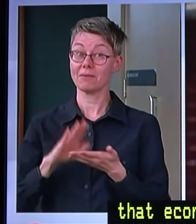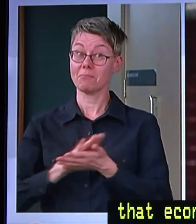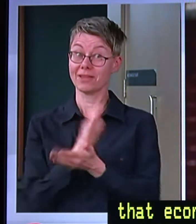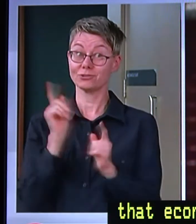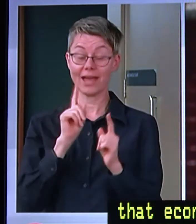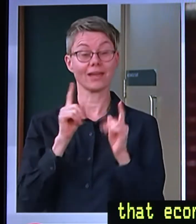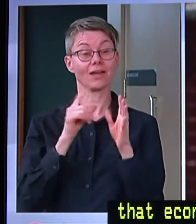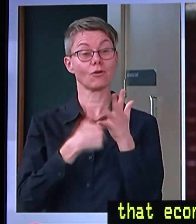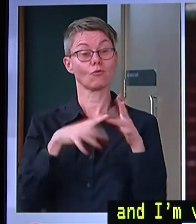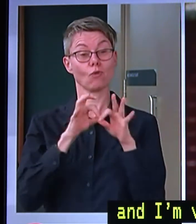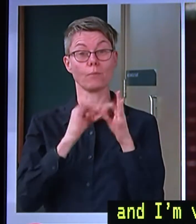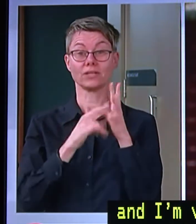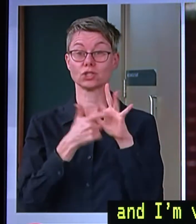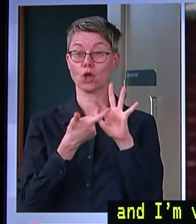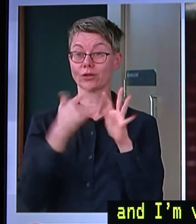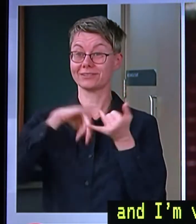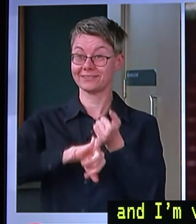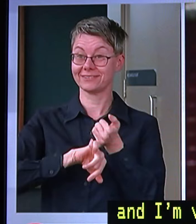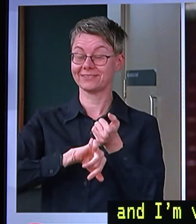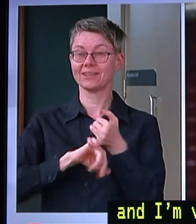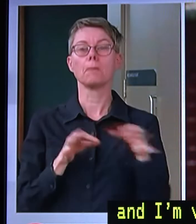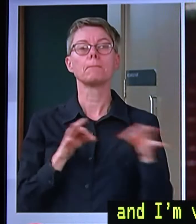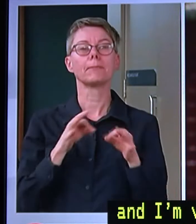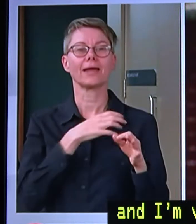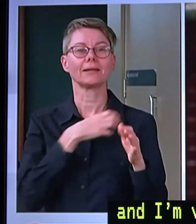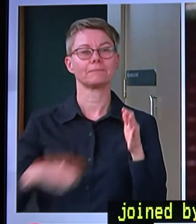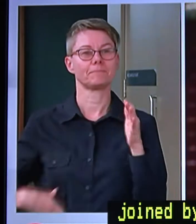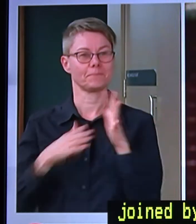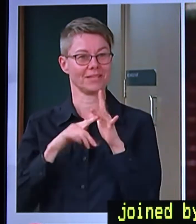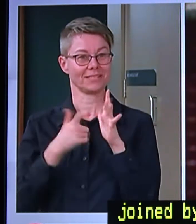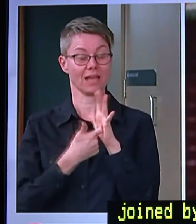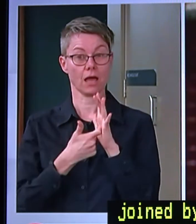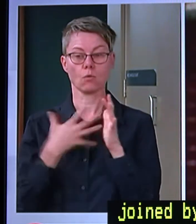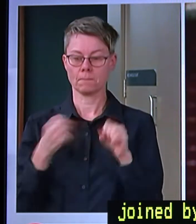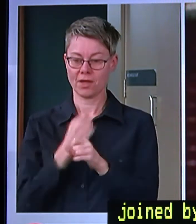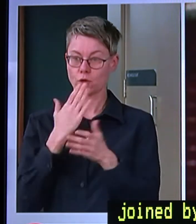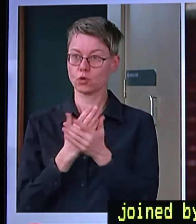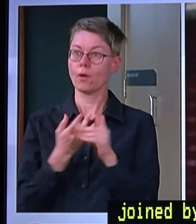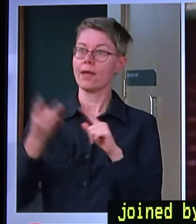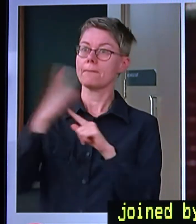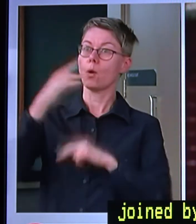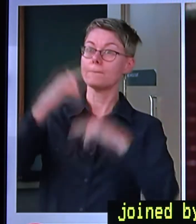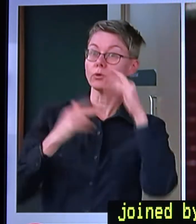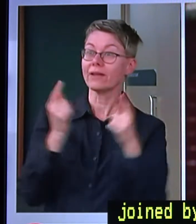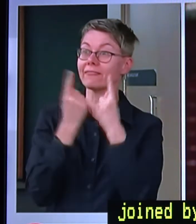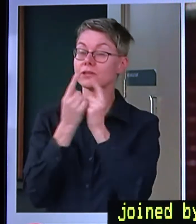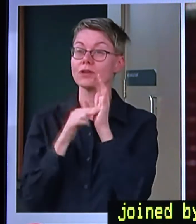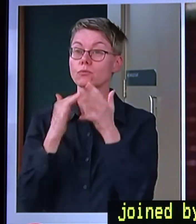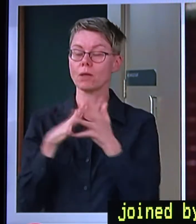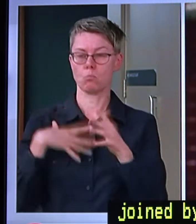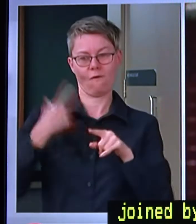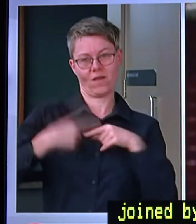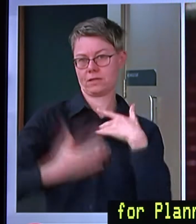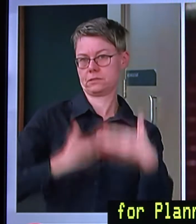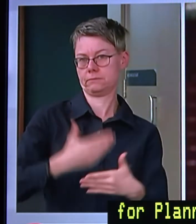Rob Stokes, who is ensuring that we expedite the approval process for key projects in New South Wales. He will discuss